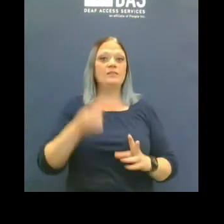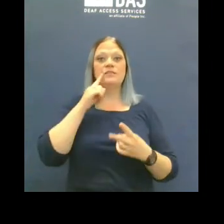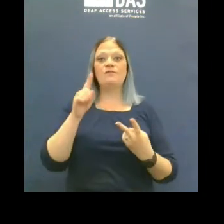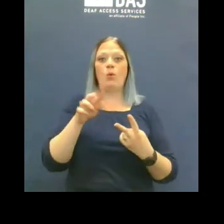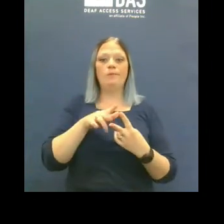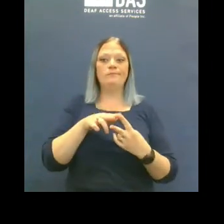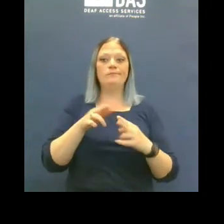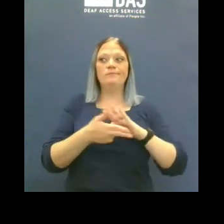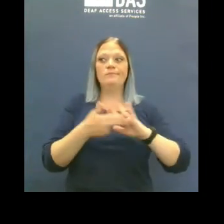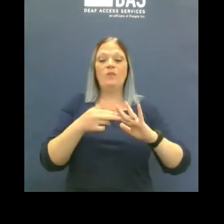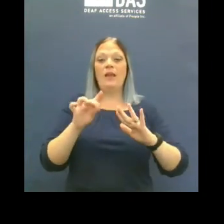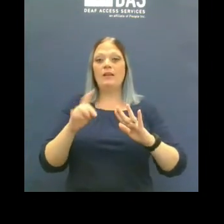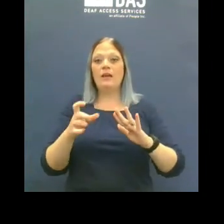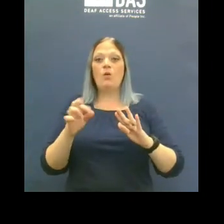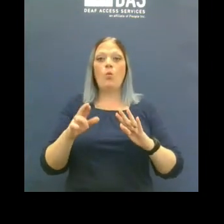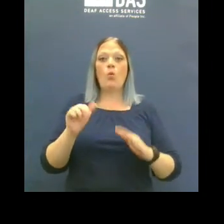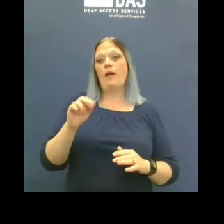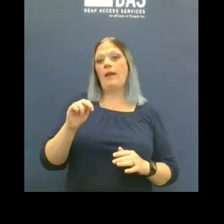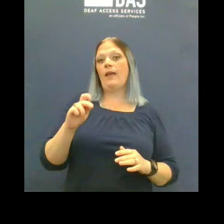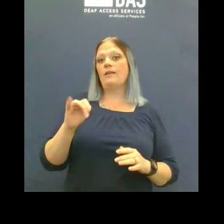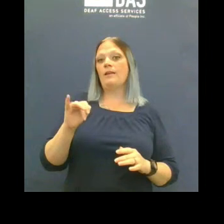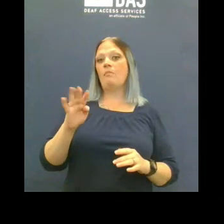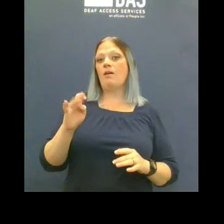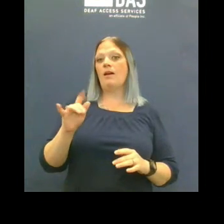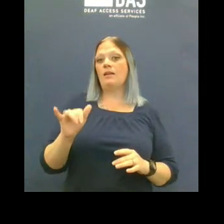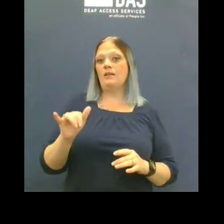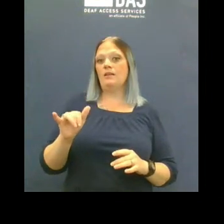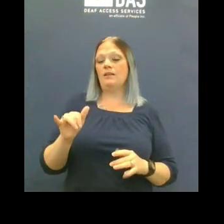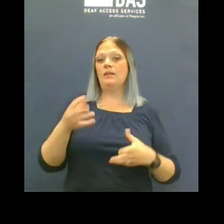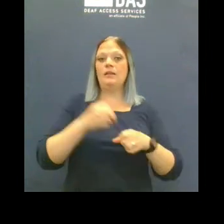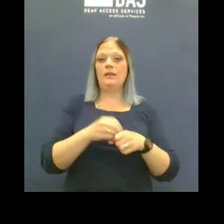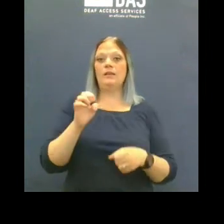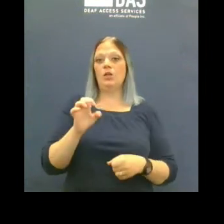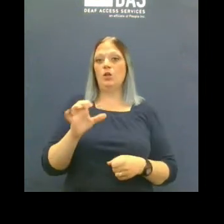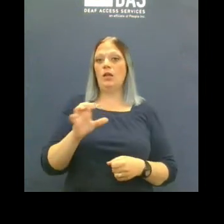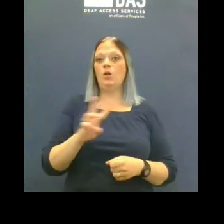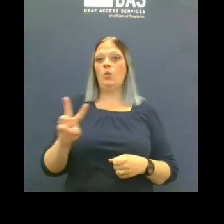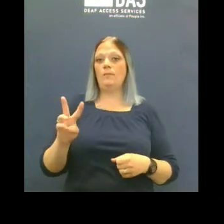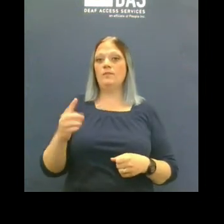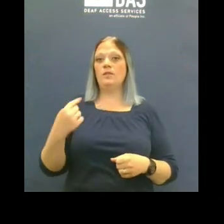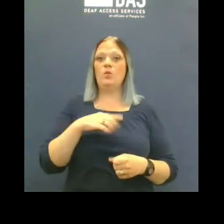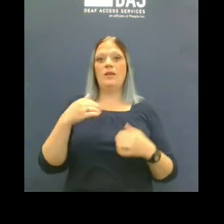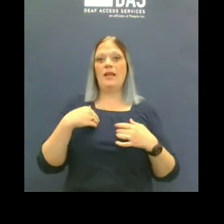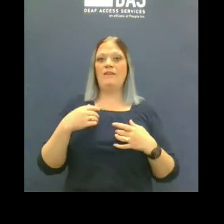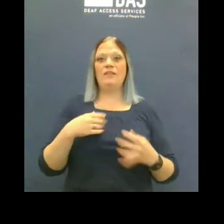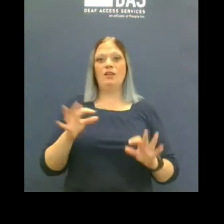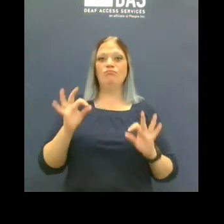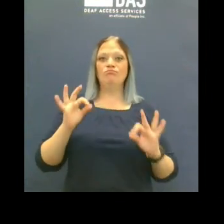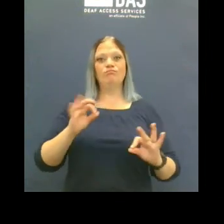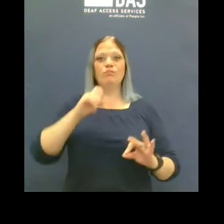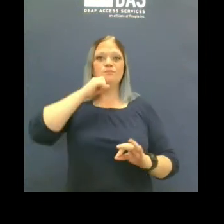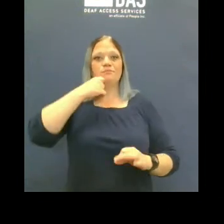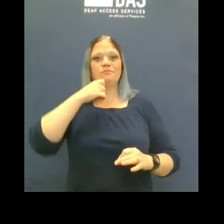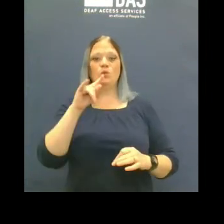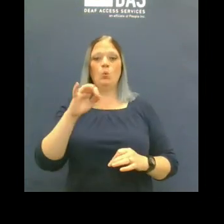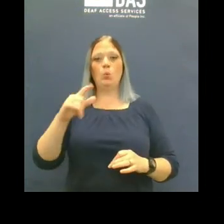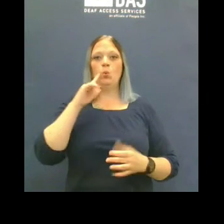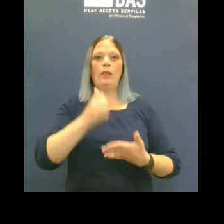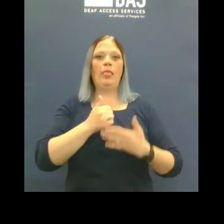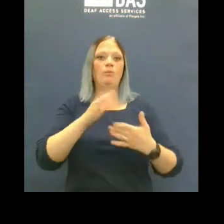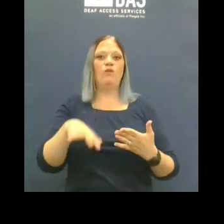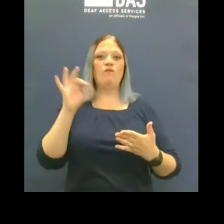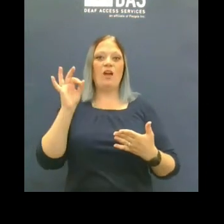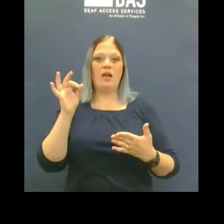a diagnostic test or an antibody test? Well, in our Erie County website, we have this handy dandy tool that will help you find a